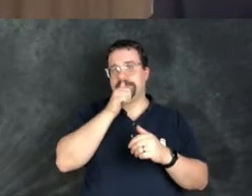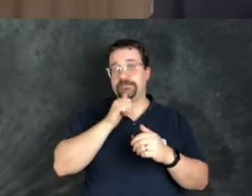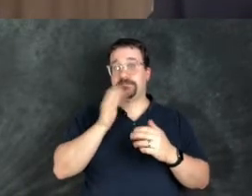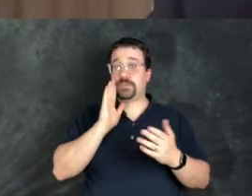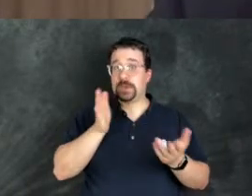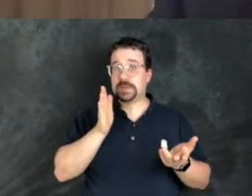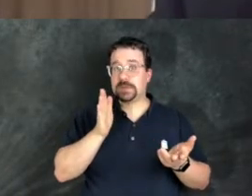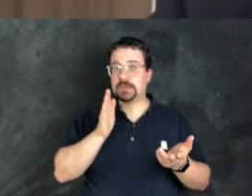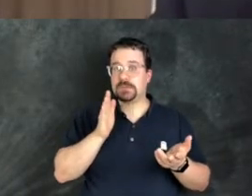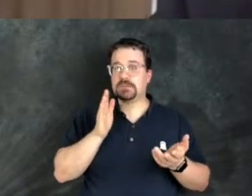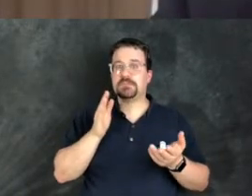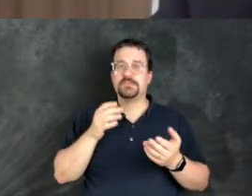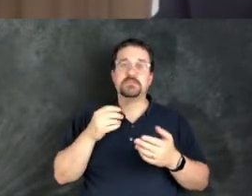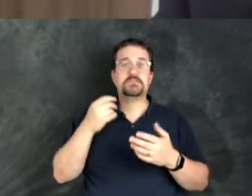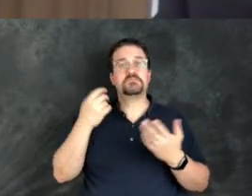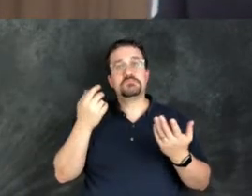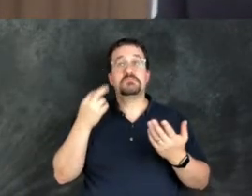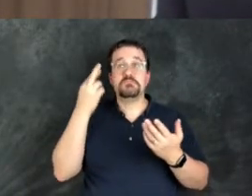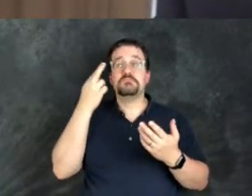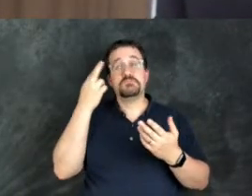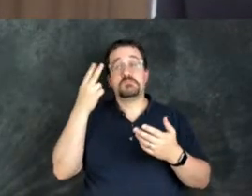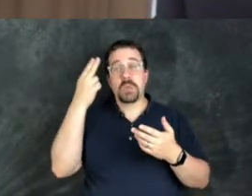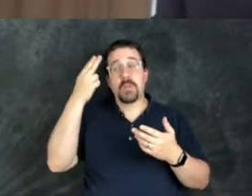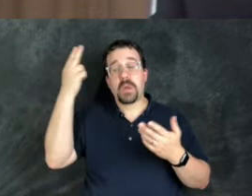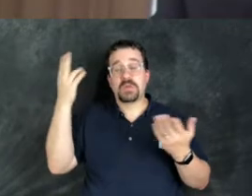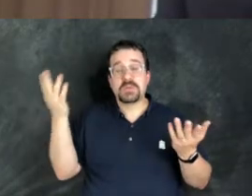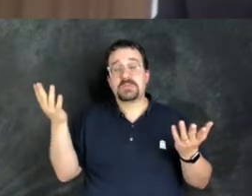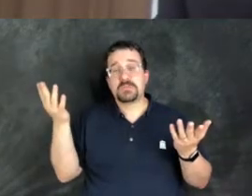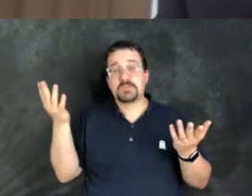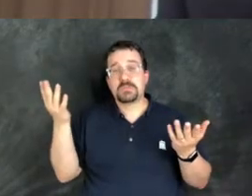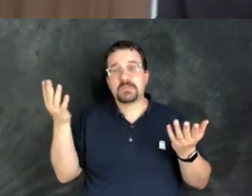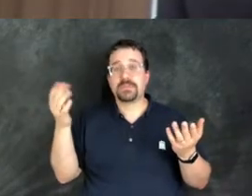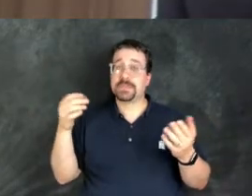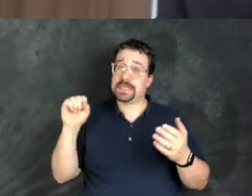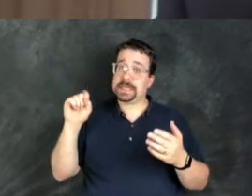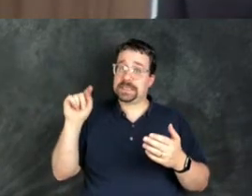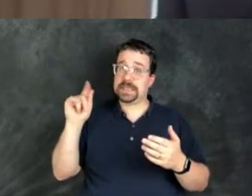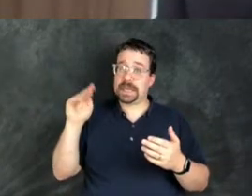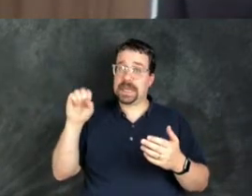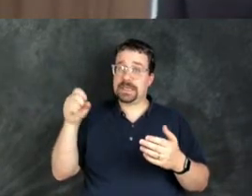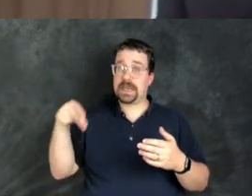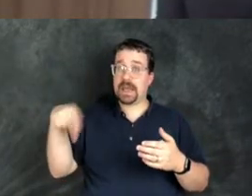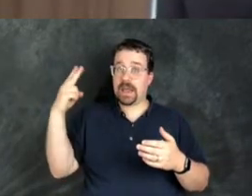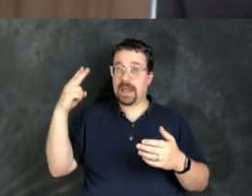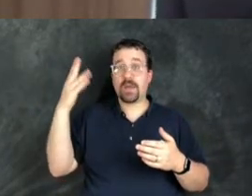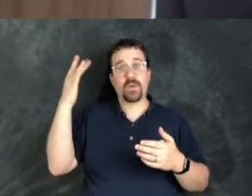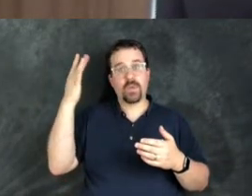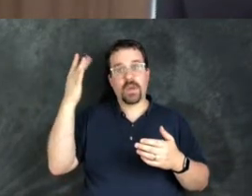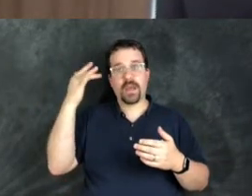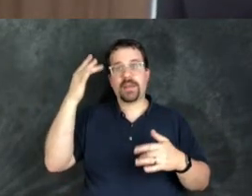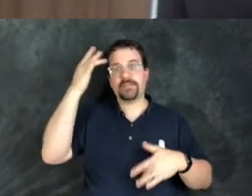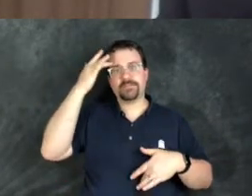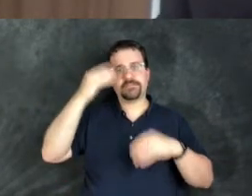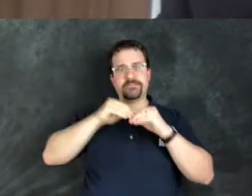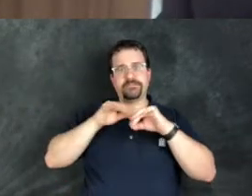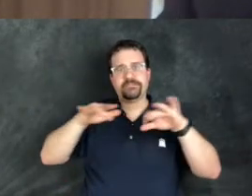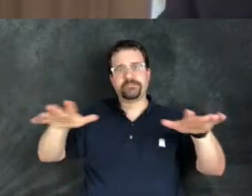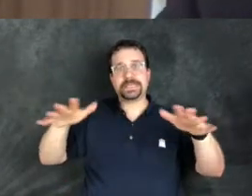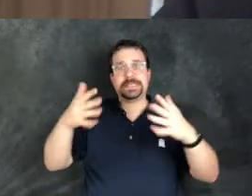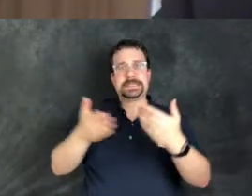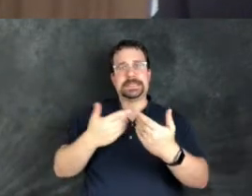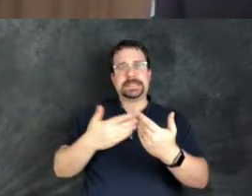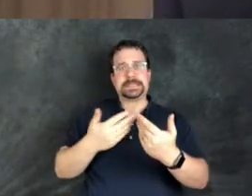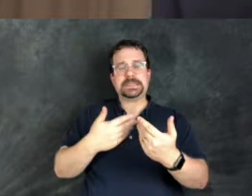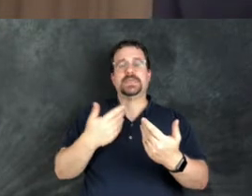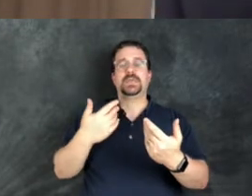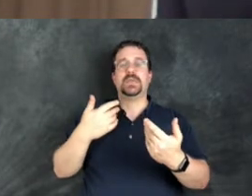suffer. It's a reasonable hypothesis, but the stakes are high because of the highly contagious nature of the